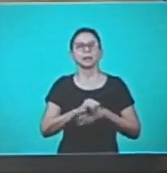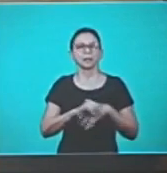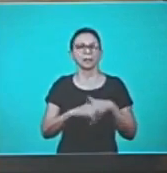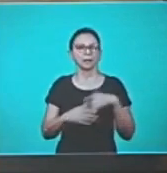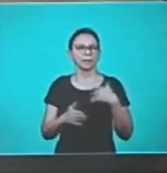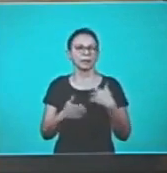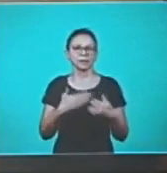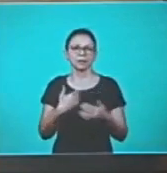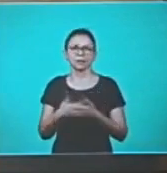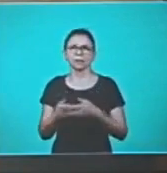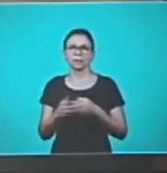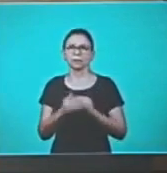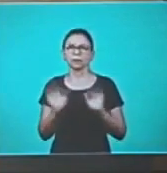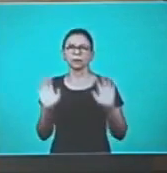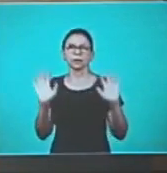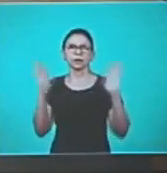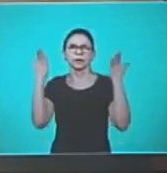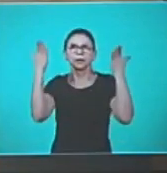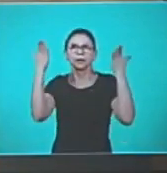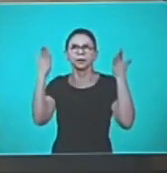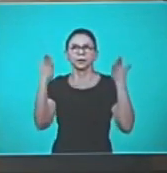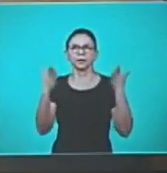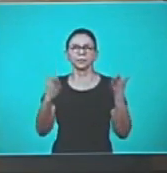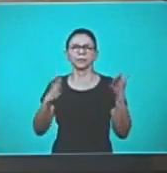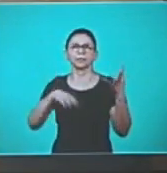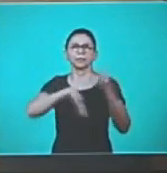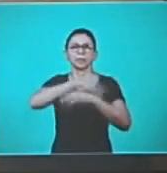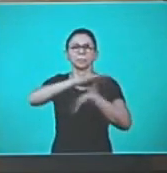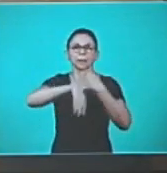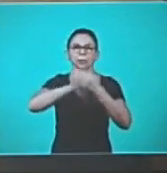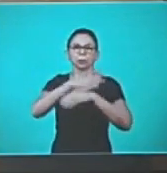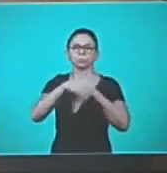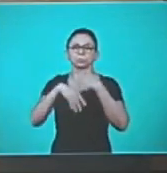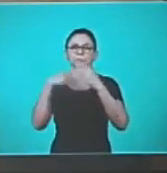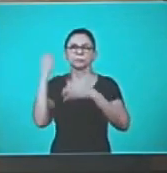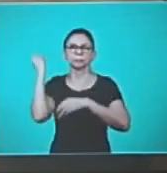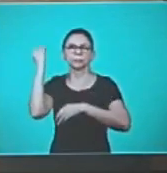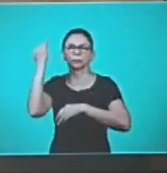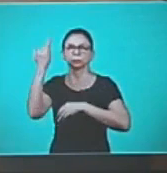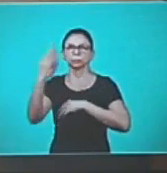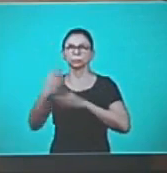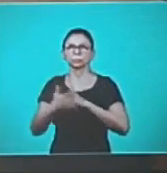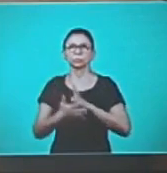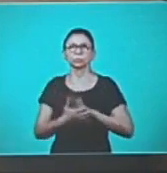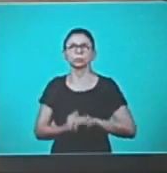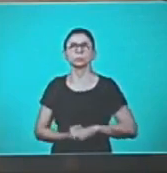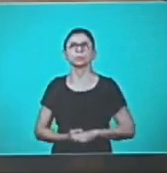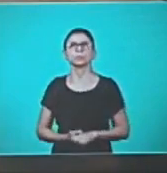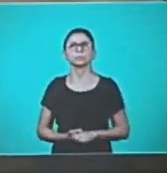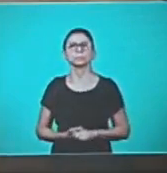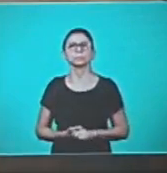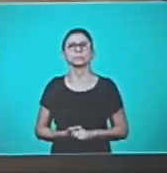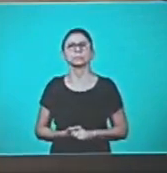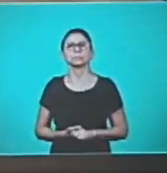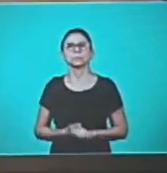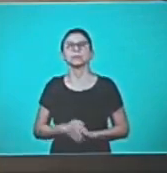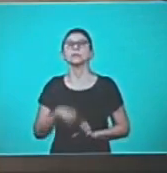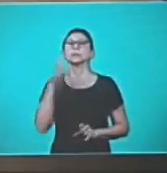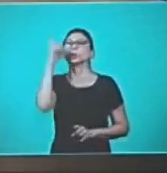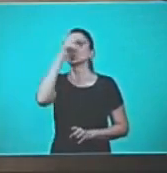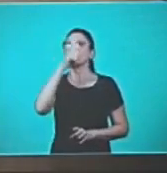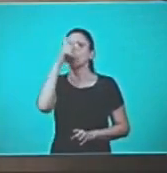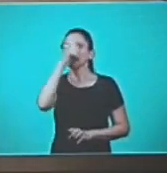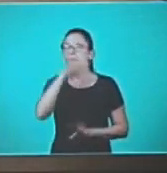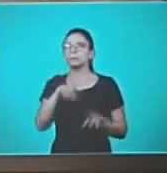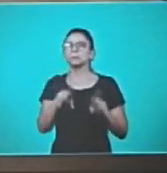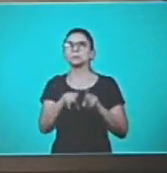We're going to have every event of the church on Saturday. It's going to early dawn. We're going to bring this. Everybody will be here. We're